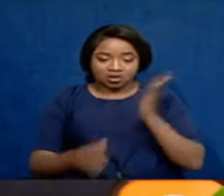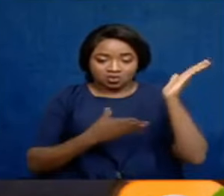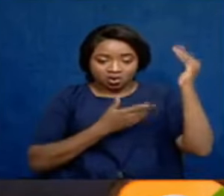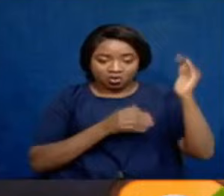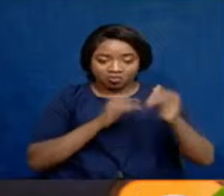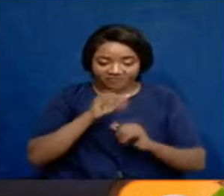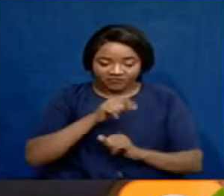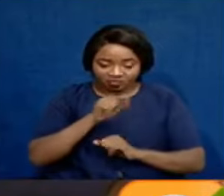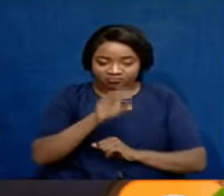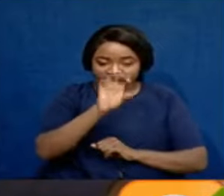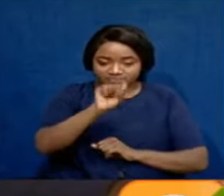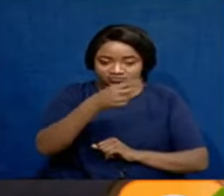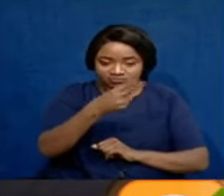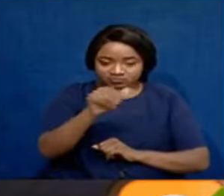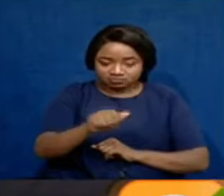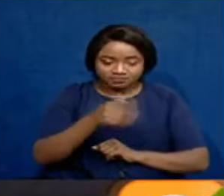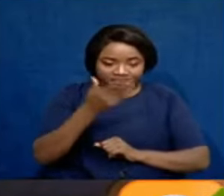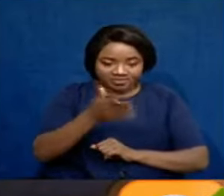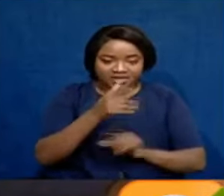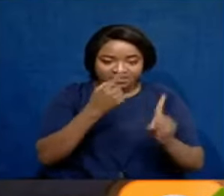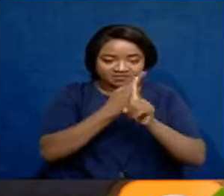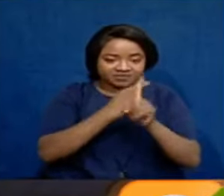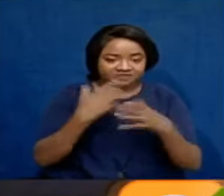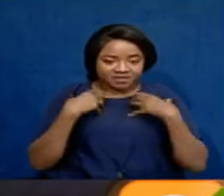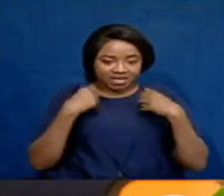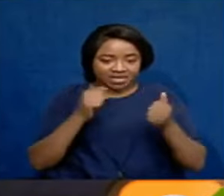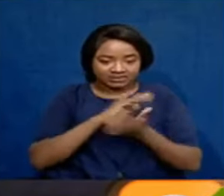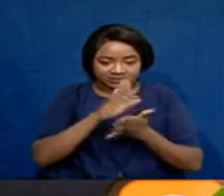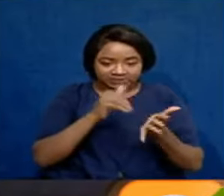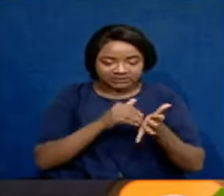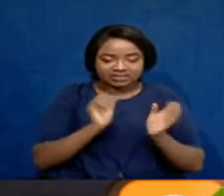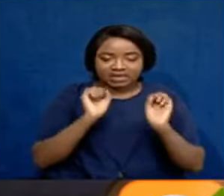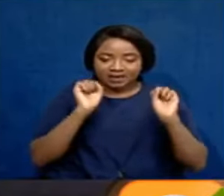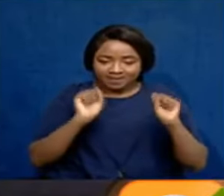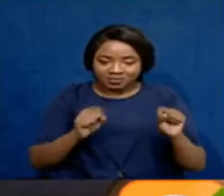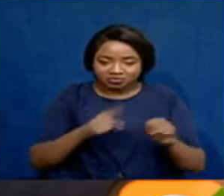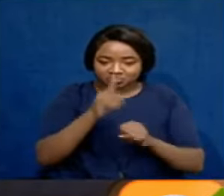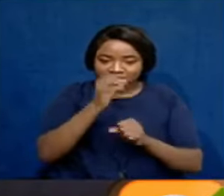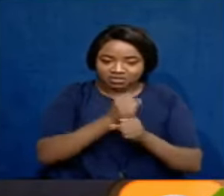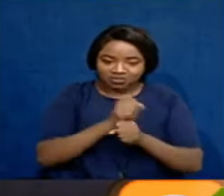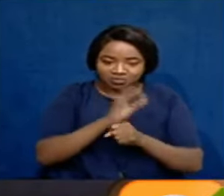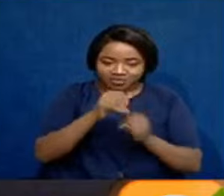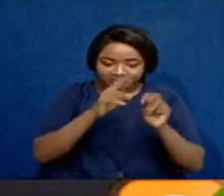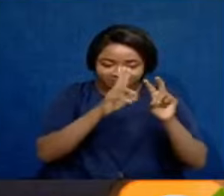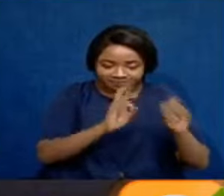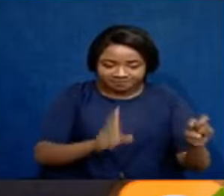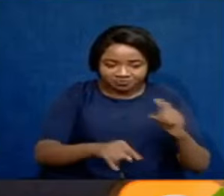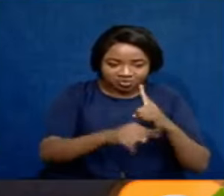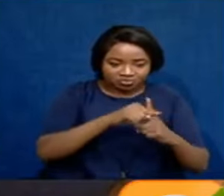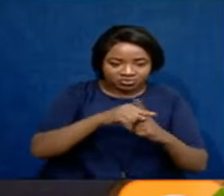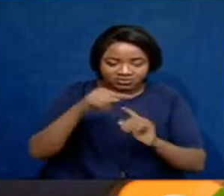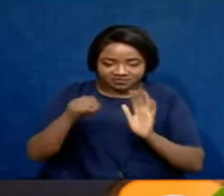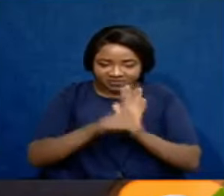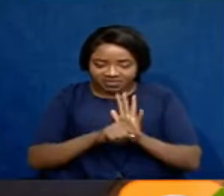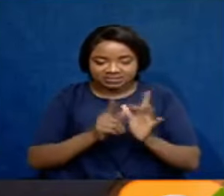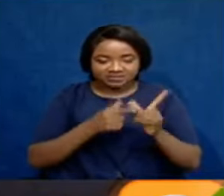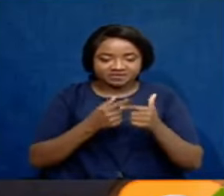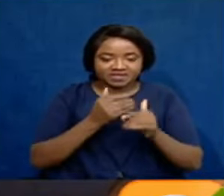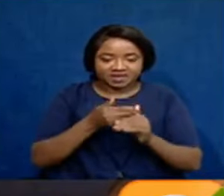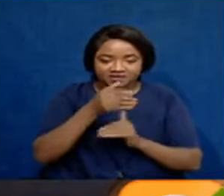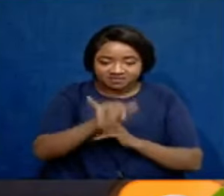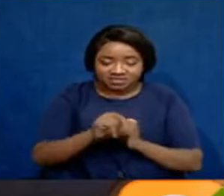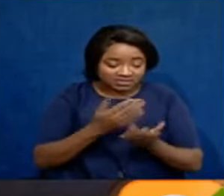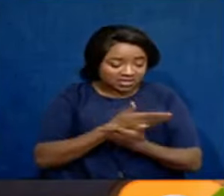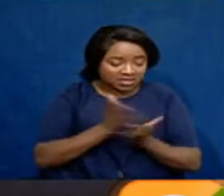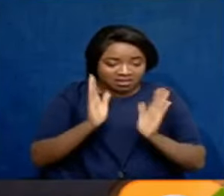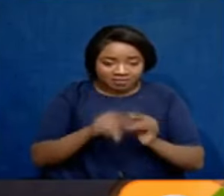that at the health centers, they actually were able to do that screening of either positive or negative, and then anybody